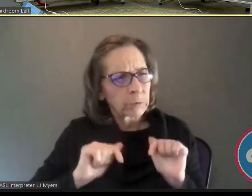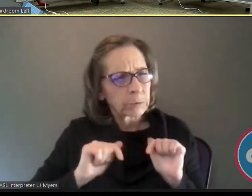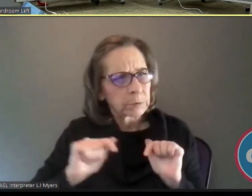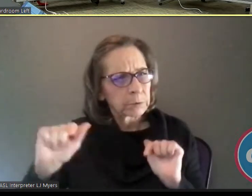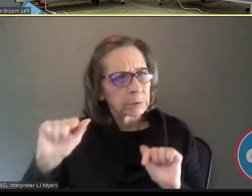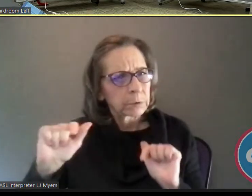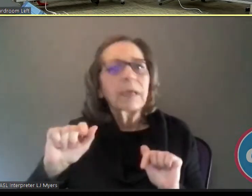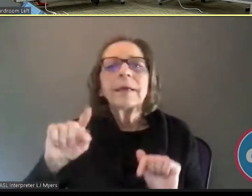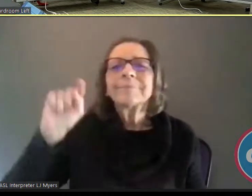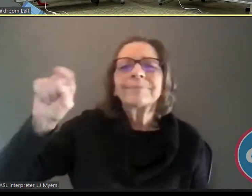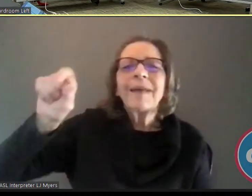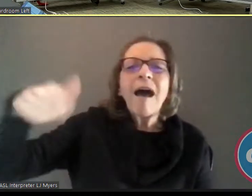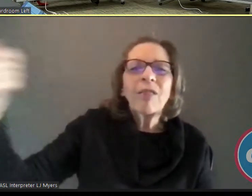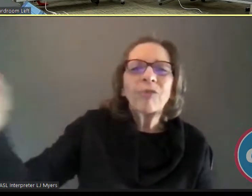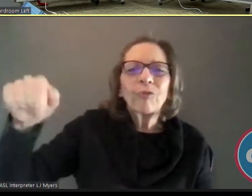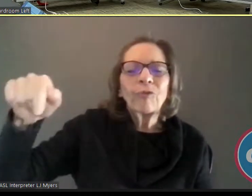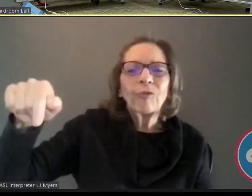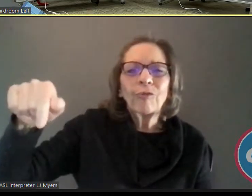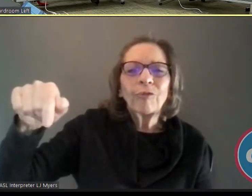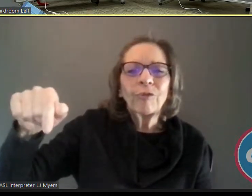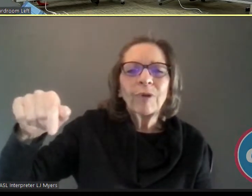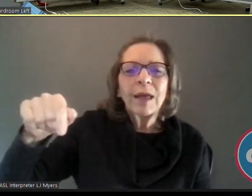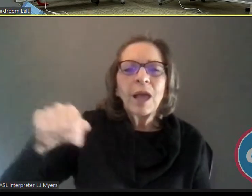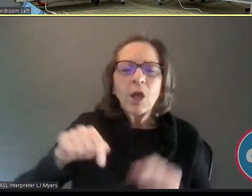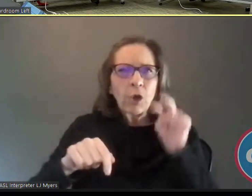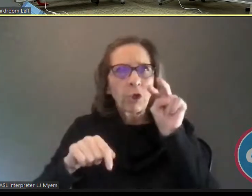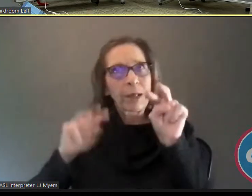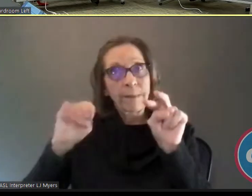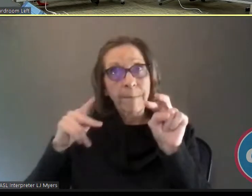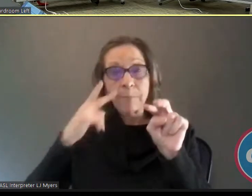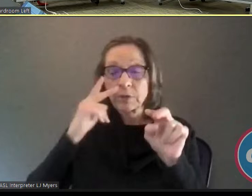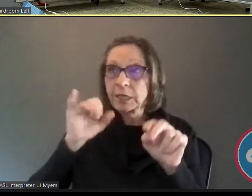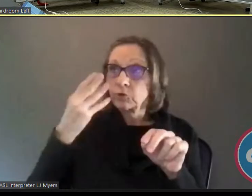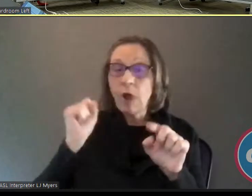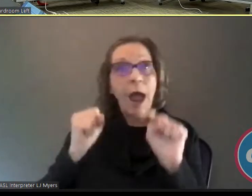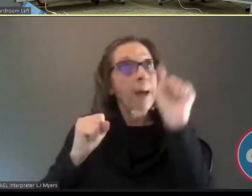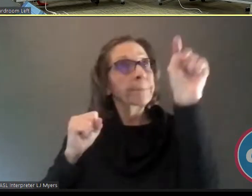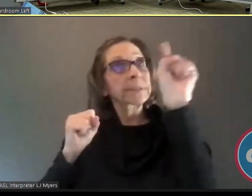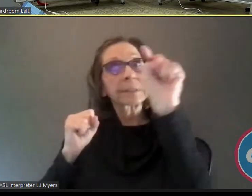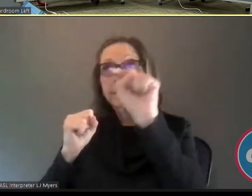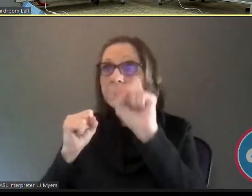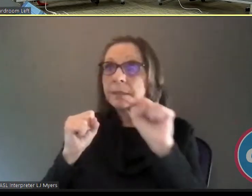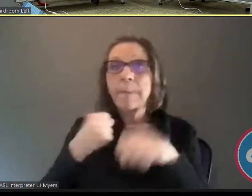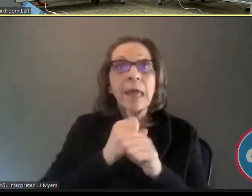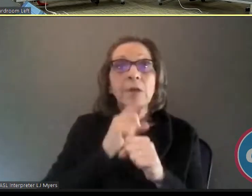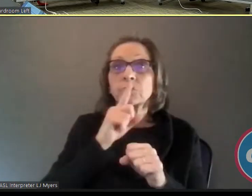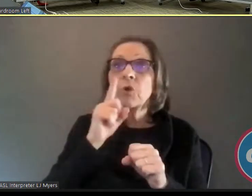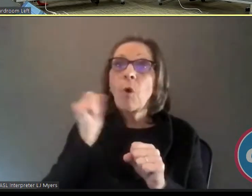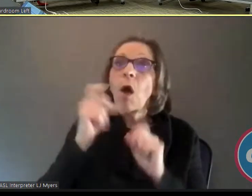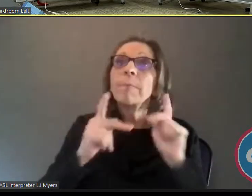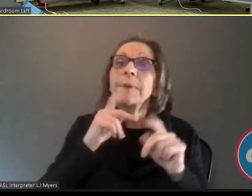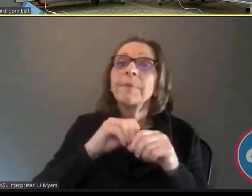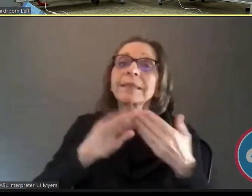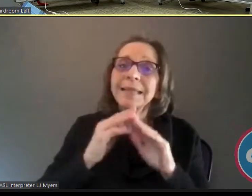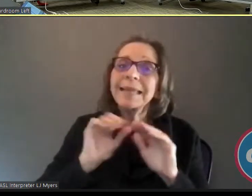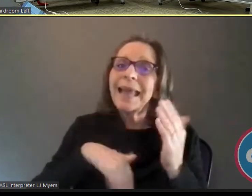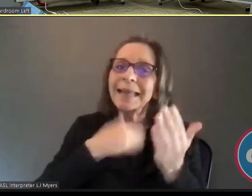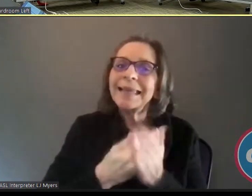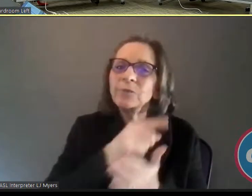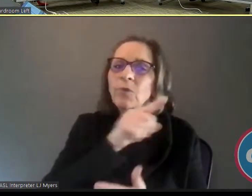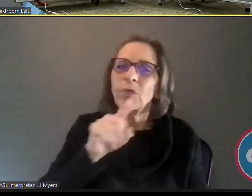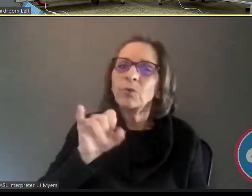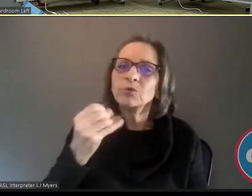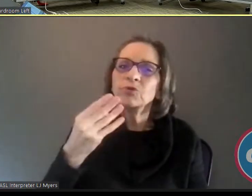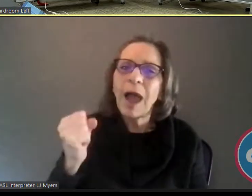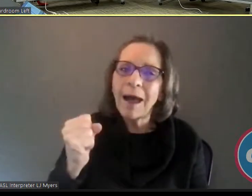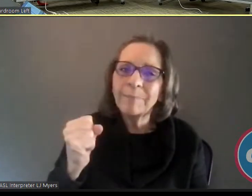other office parks, and the kind of like, look at this map and you see where all these jobs are. Let's make sure that everyone in the city can get to all these jobs. And so, no,